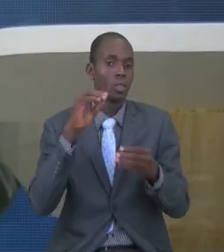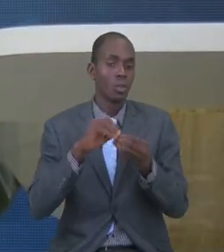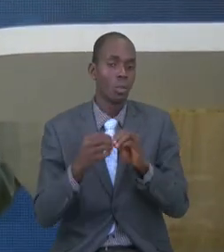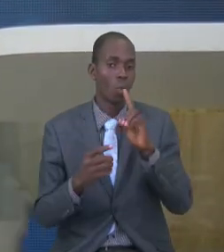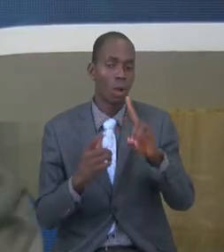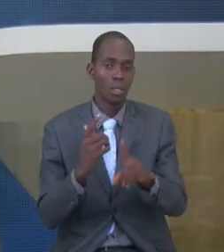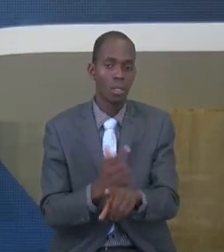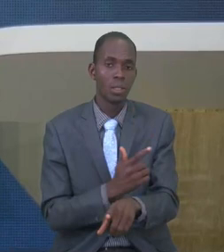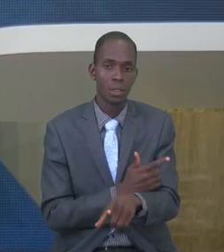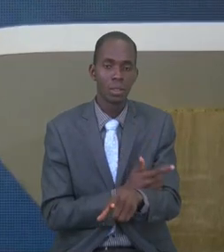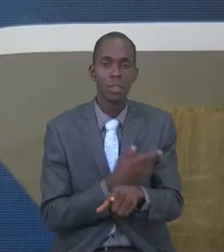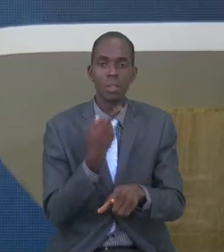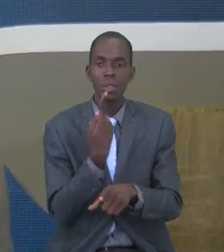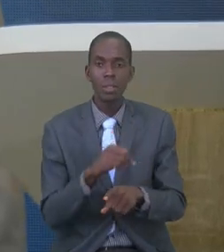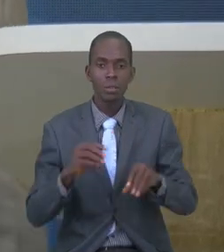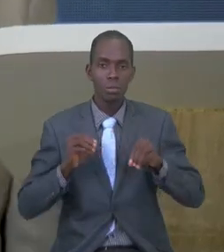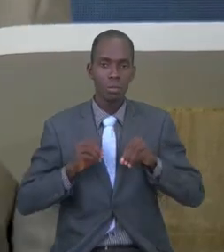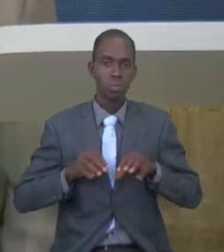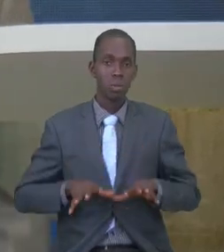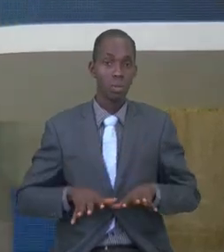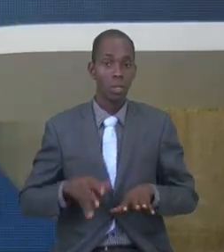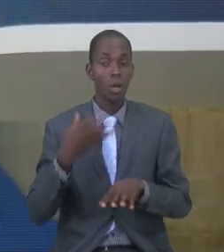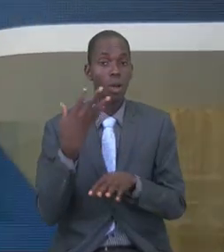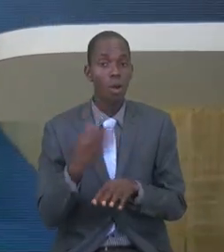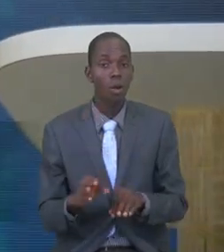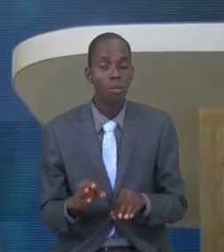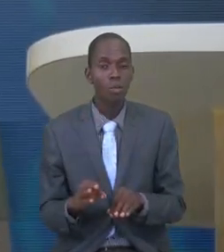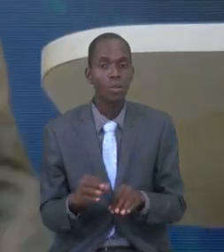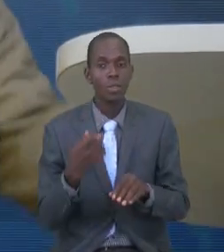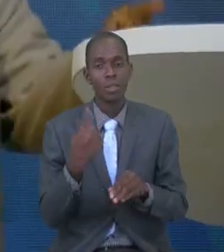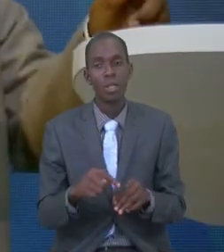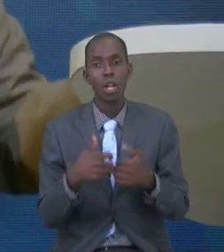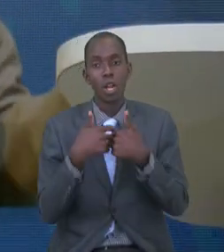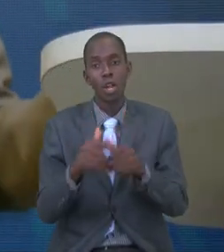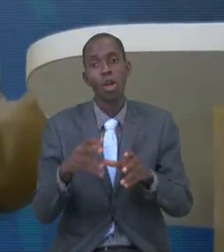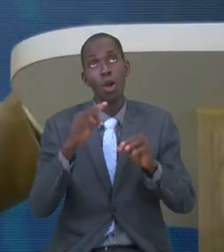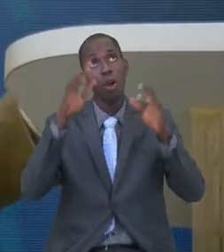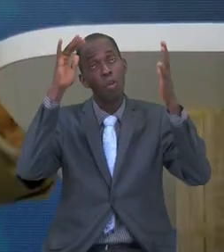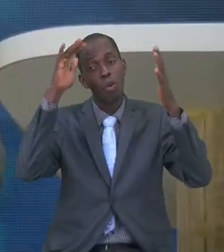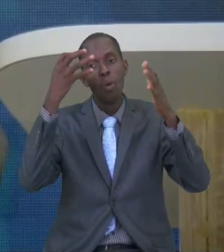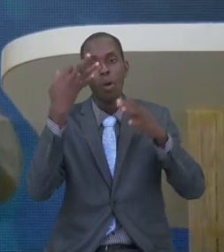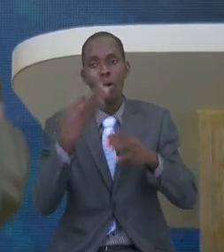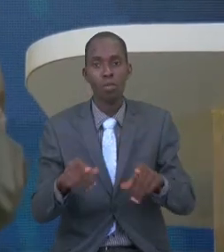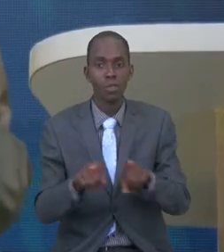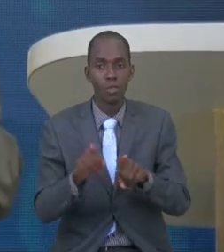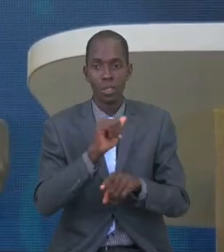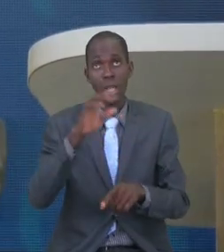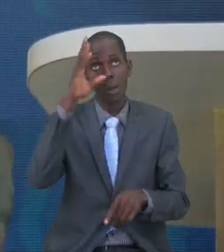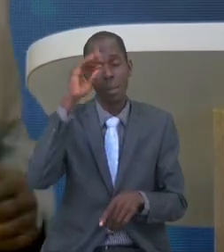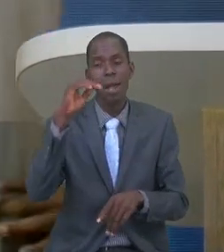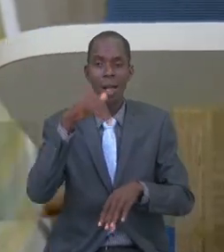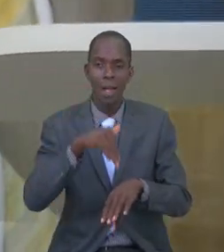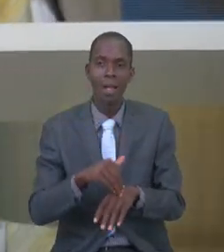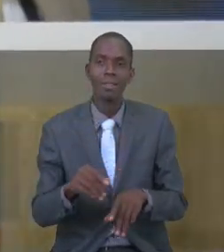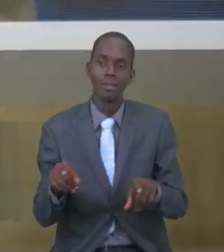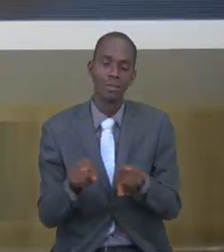one, the despondency of such a man at such a moment. I read it